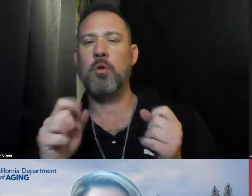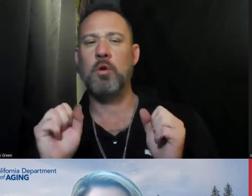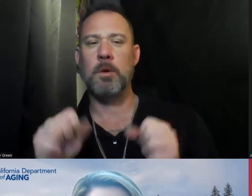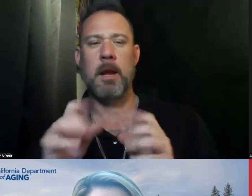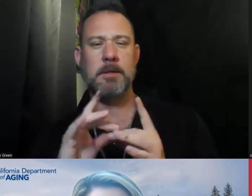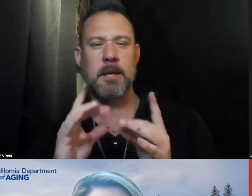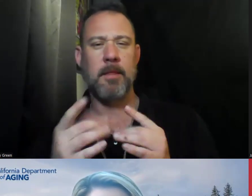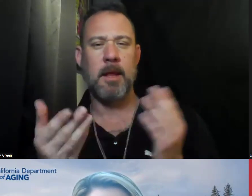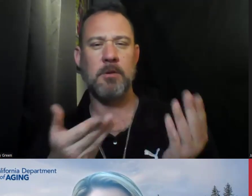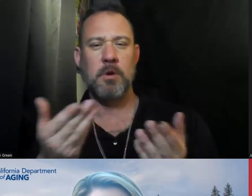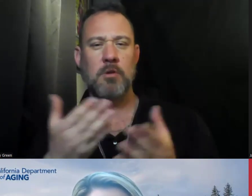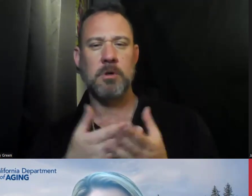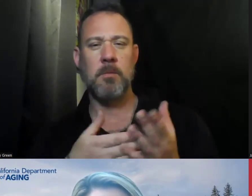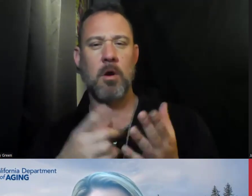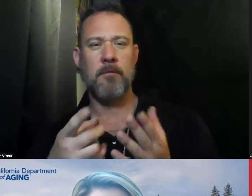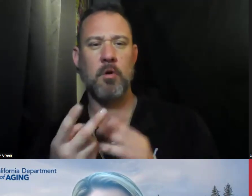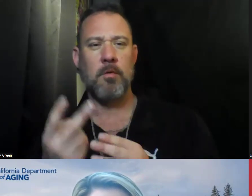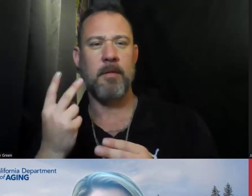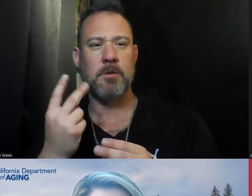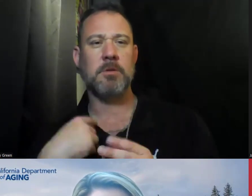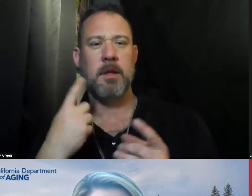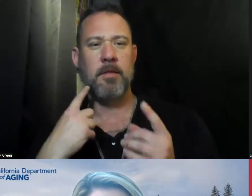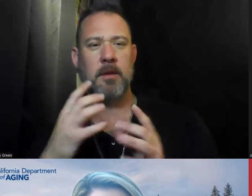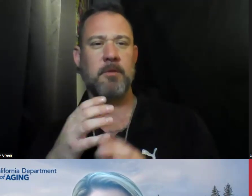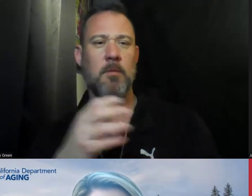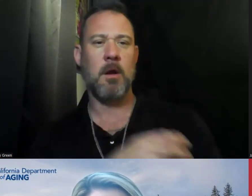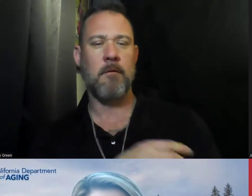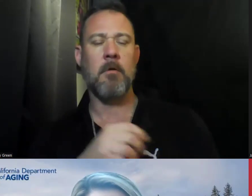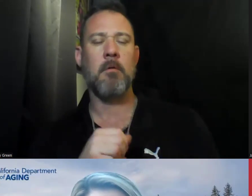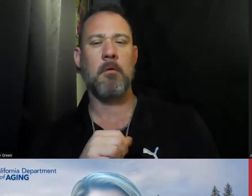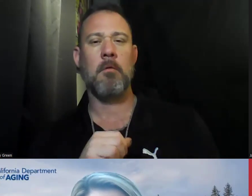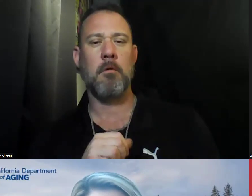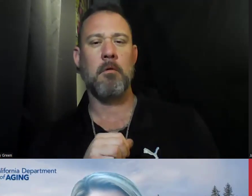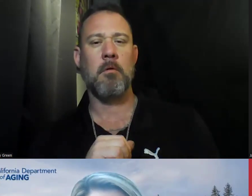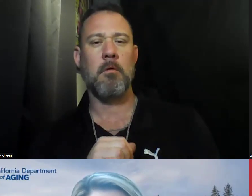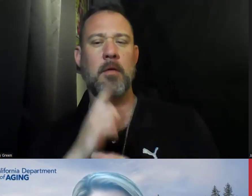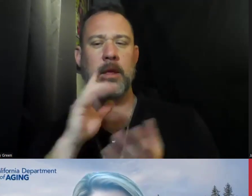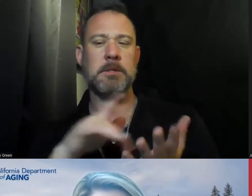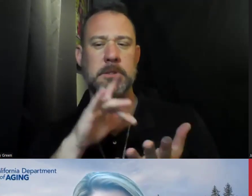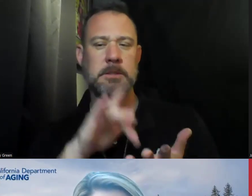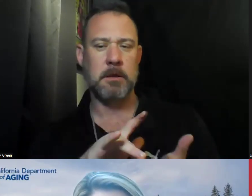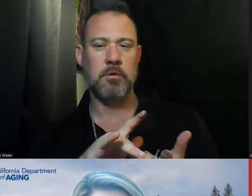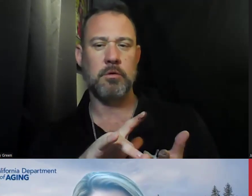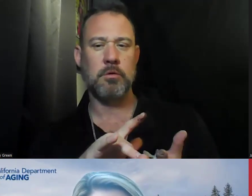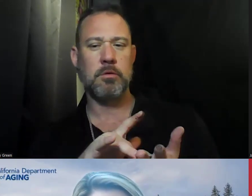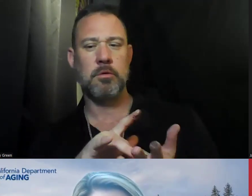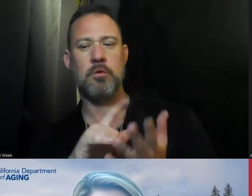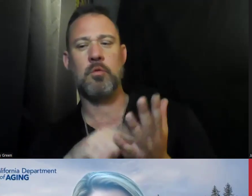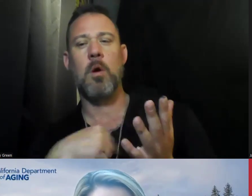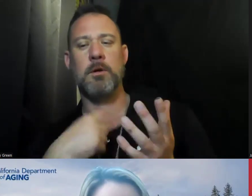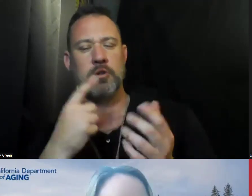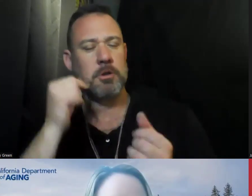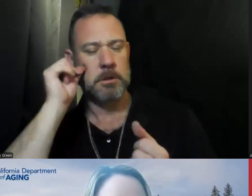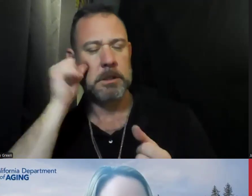that introductory part of your reflection, just because I think it's so powerful and I think it's so centered to what we should keep in